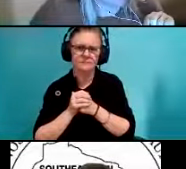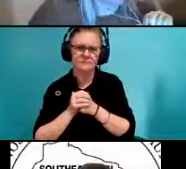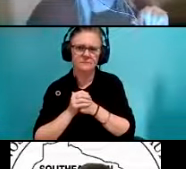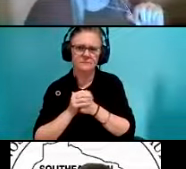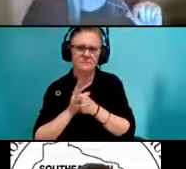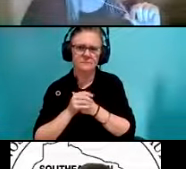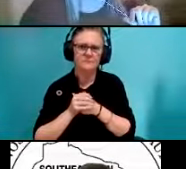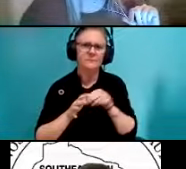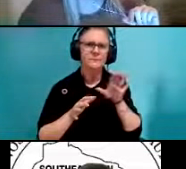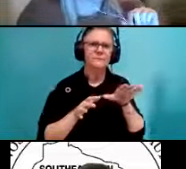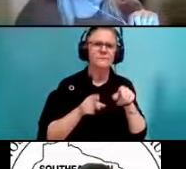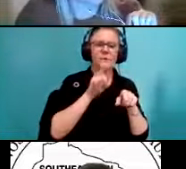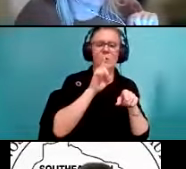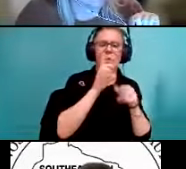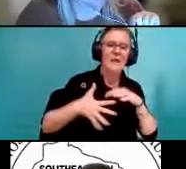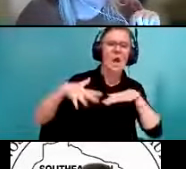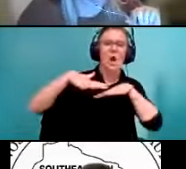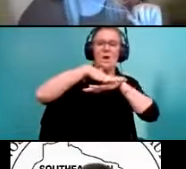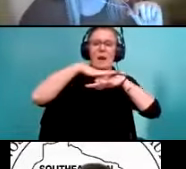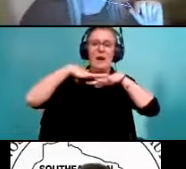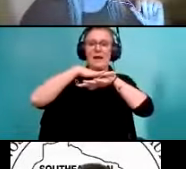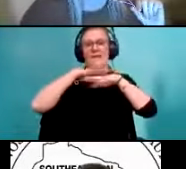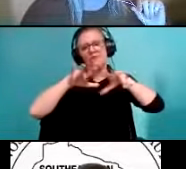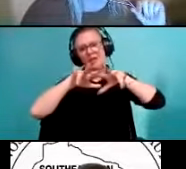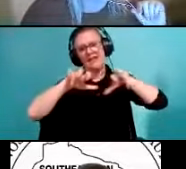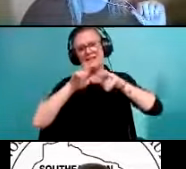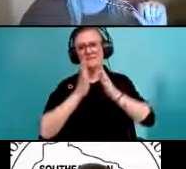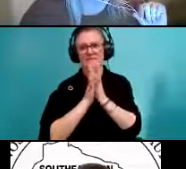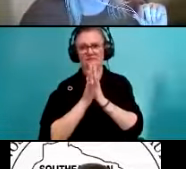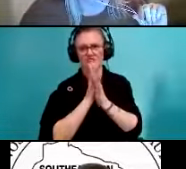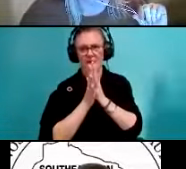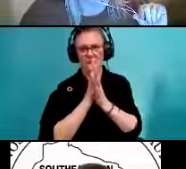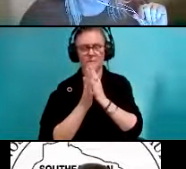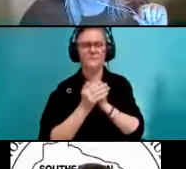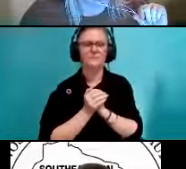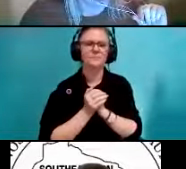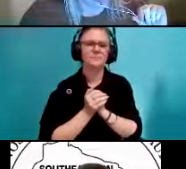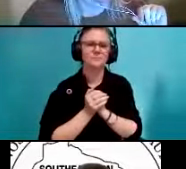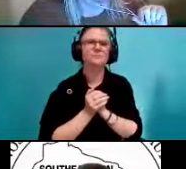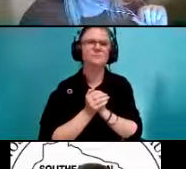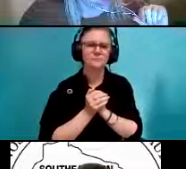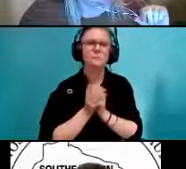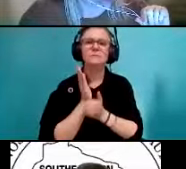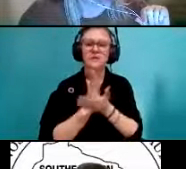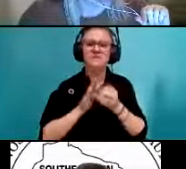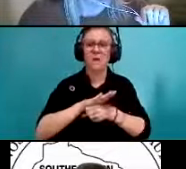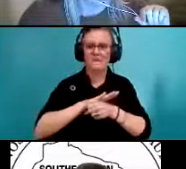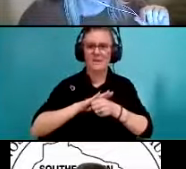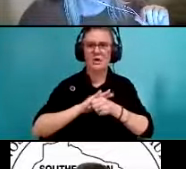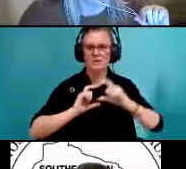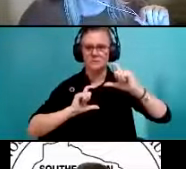So our initial really high level traffic analysis is showing that there are going to be some areas